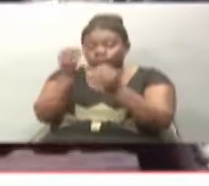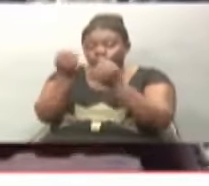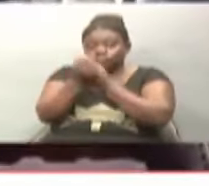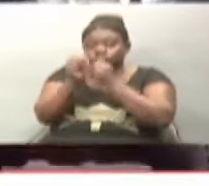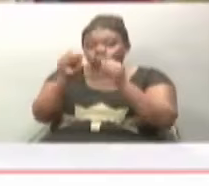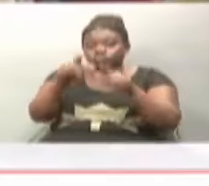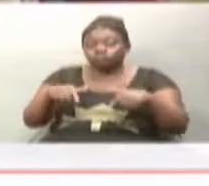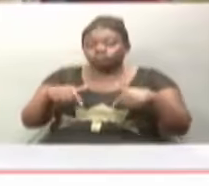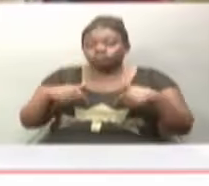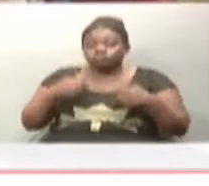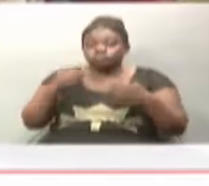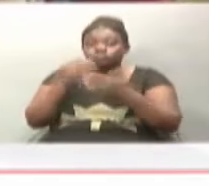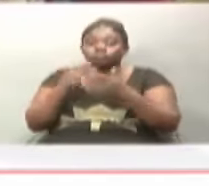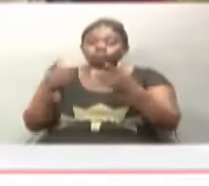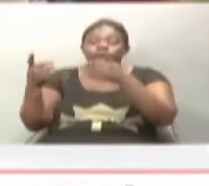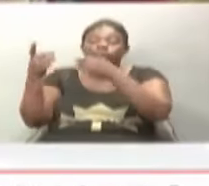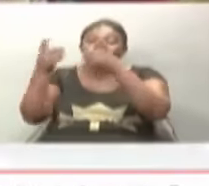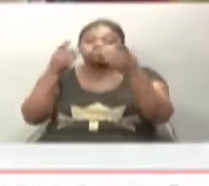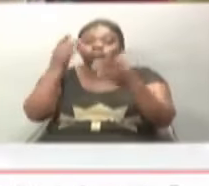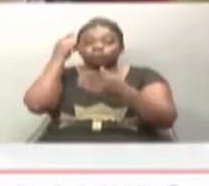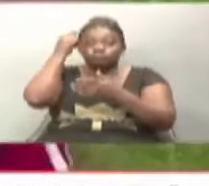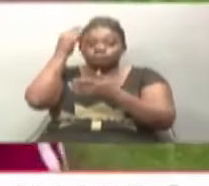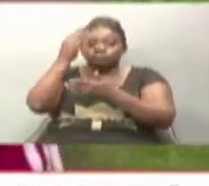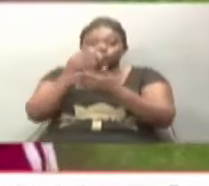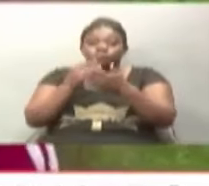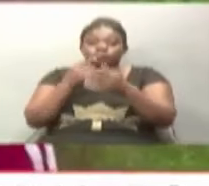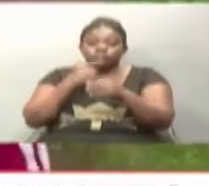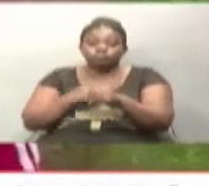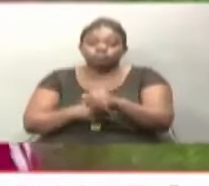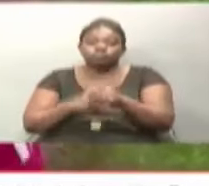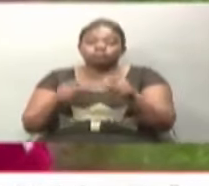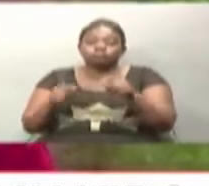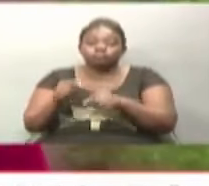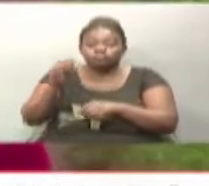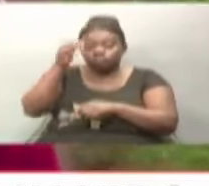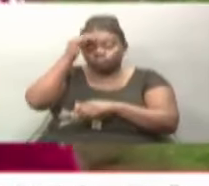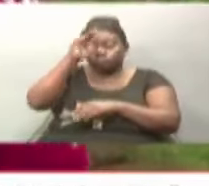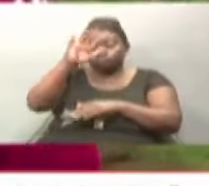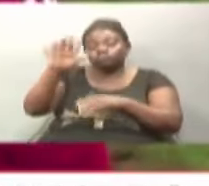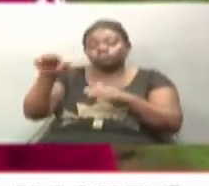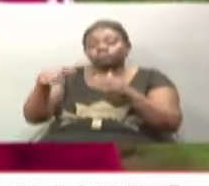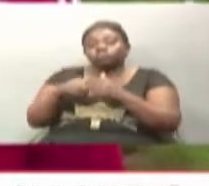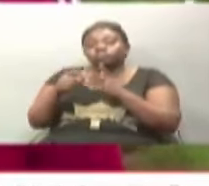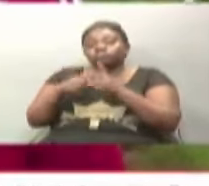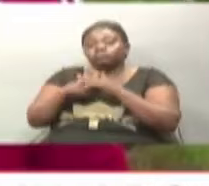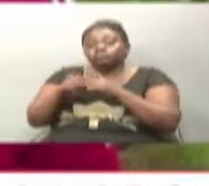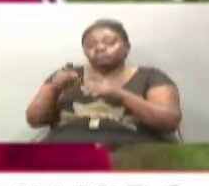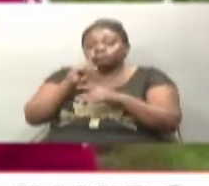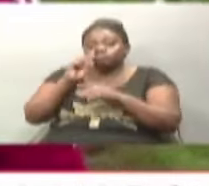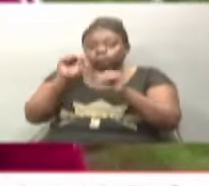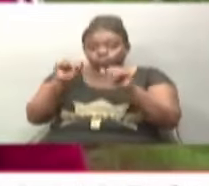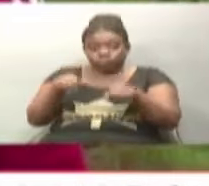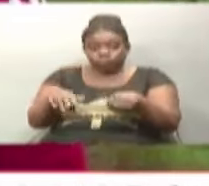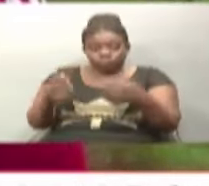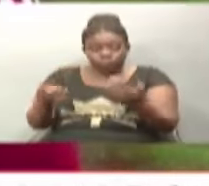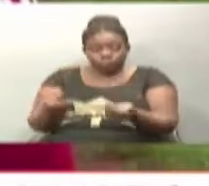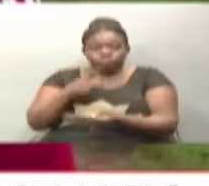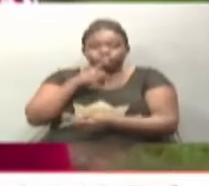obulamu olw'amasasi agatutte ekiseera nga gesoza ate wa polisi bonanga baduse gosobola okubeera wa basajja nga